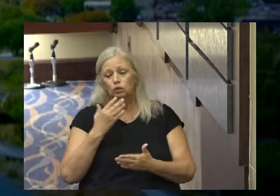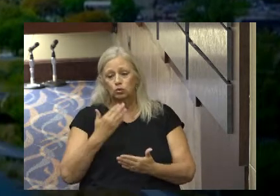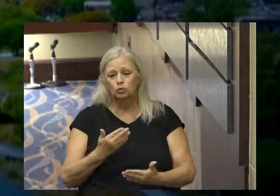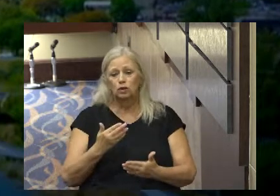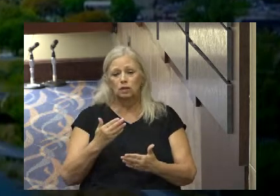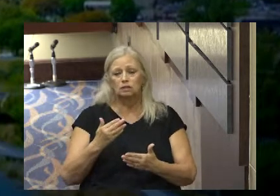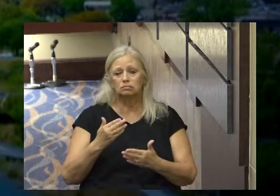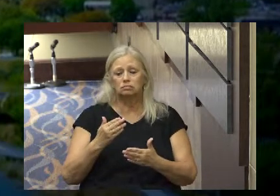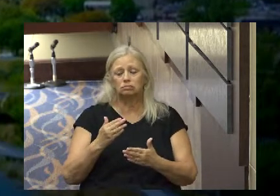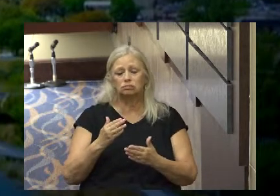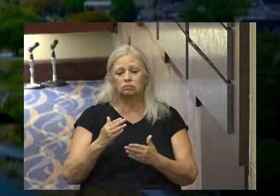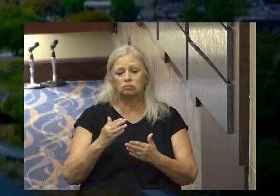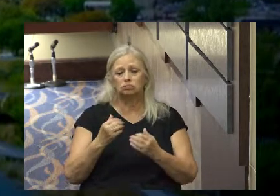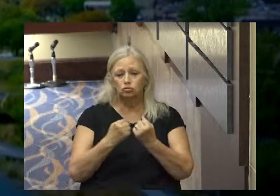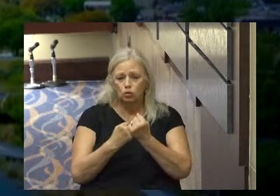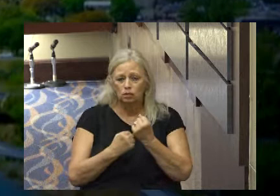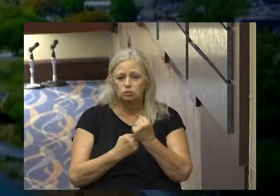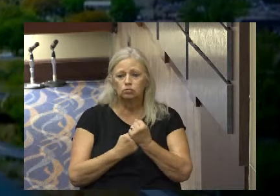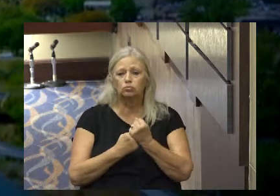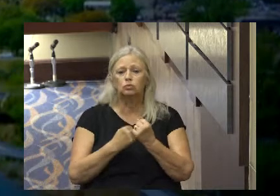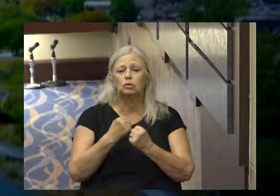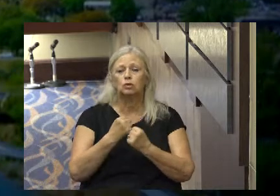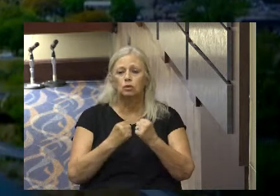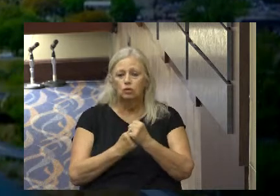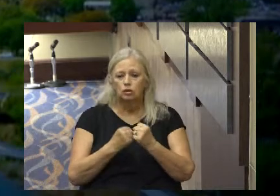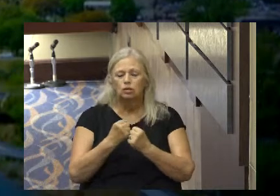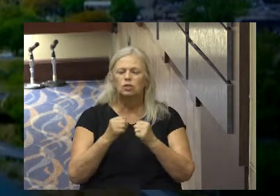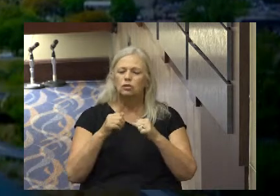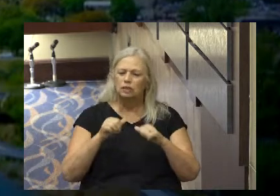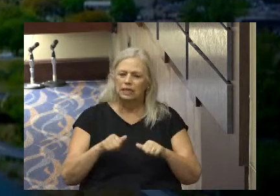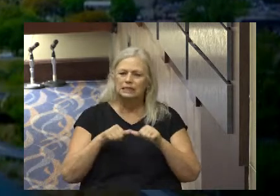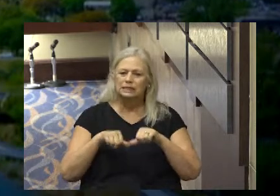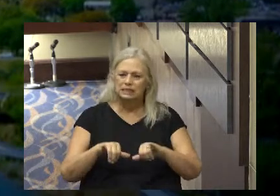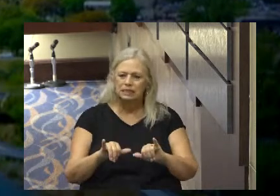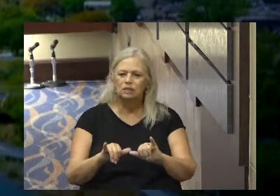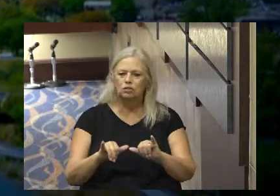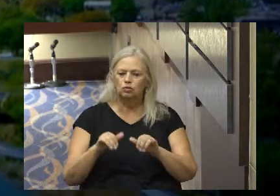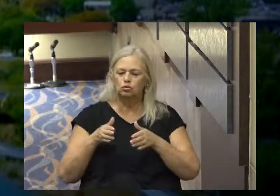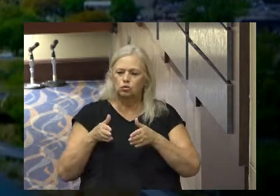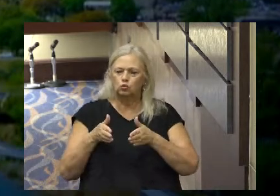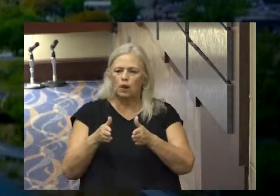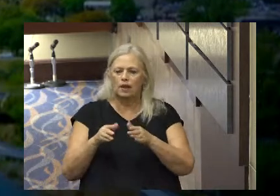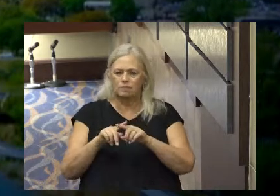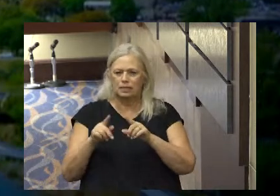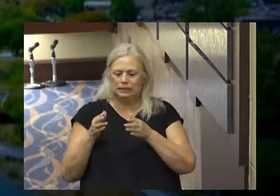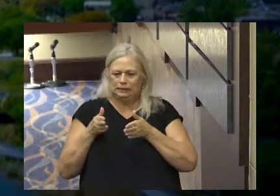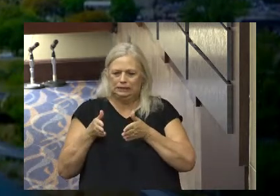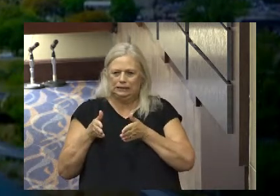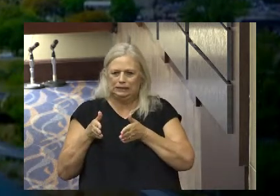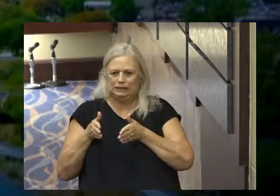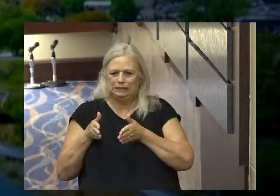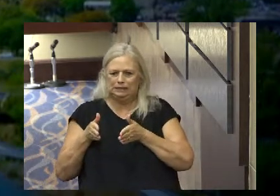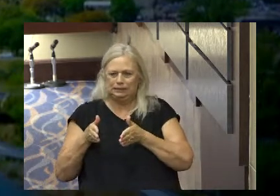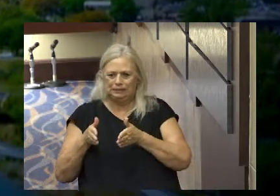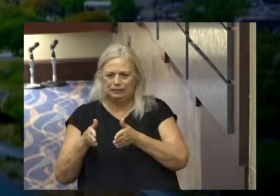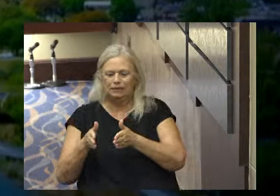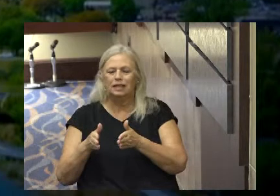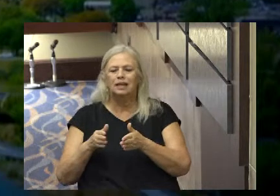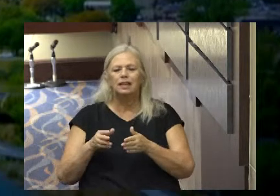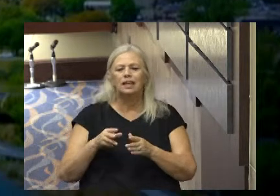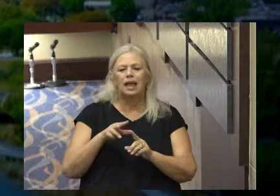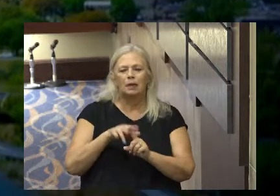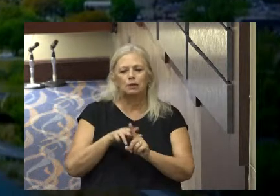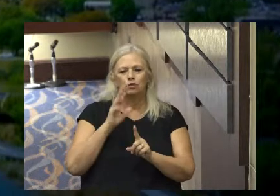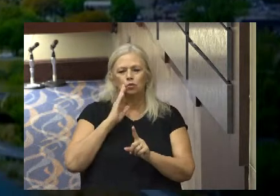of structural standpoint. You can still drive it, but you're going to have a narrow drive. An application is going to be made by our Public